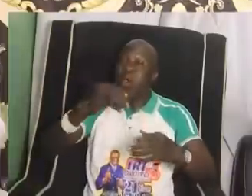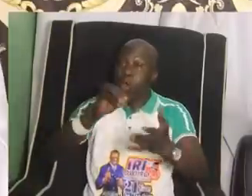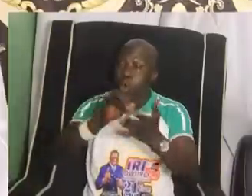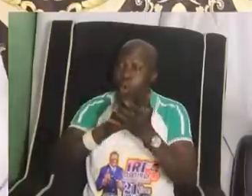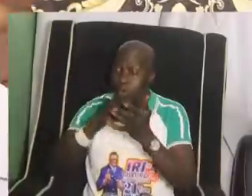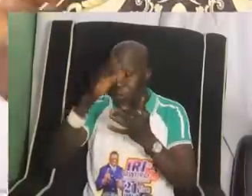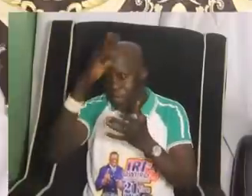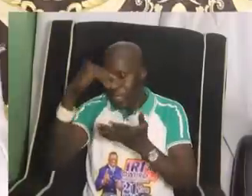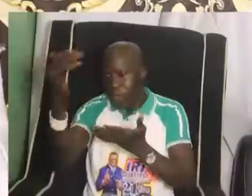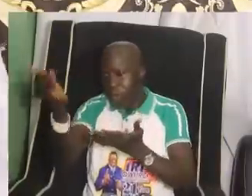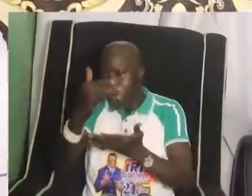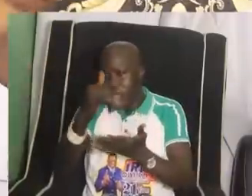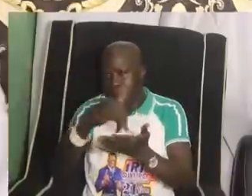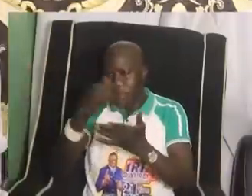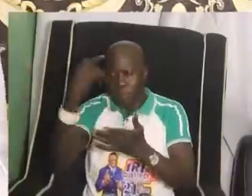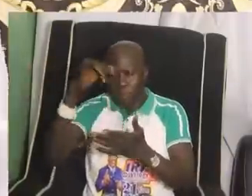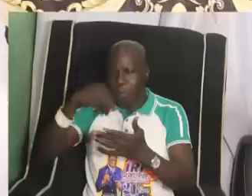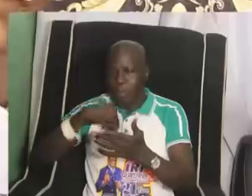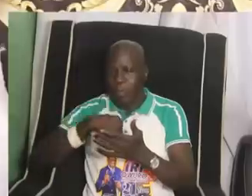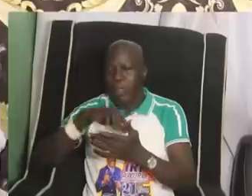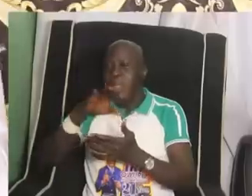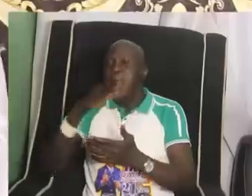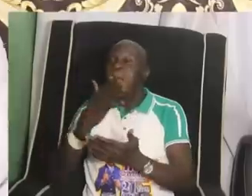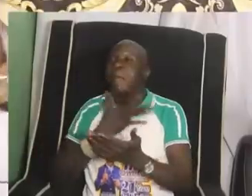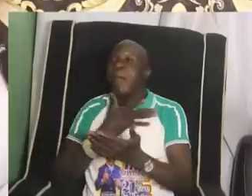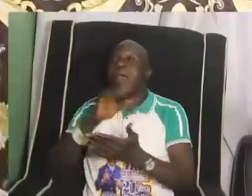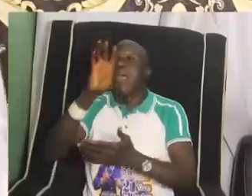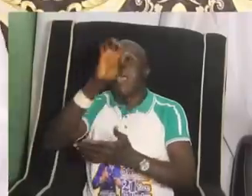Jesu! Oluwa Jesu!